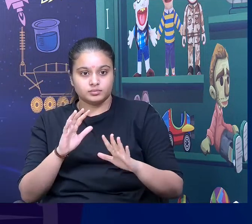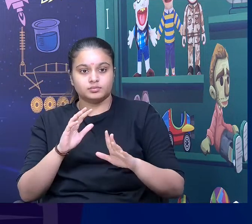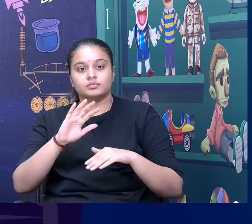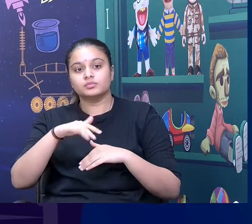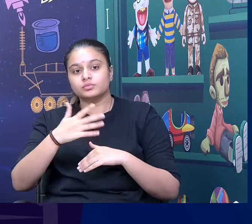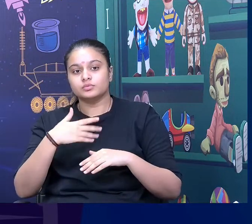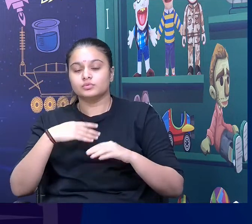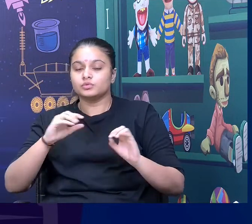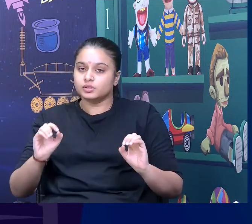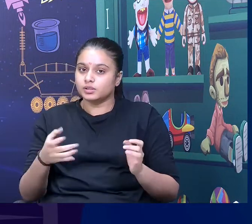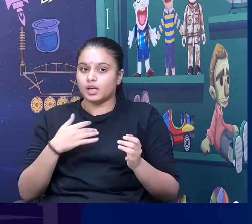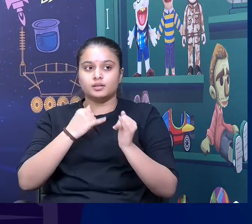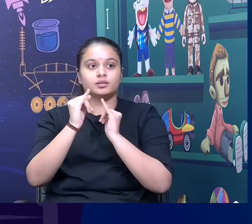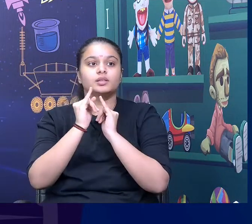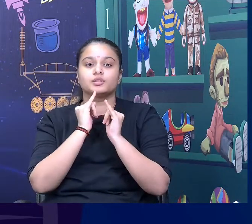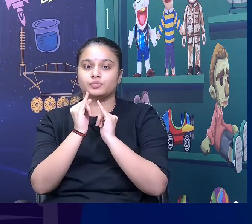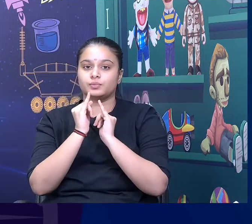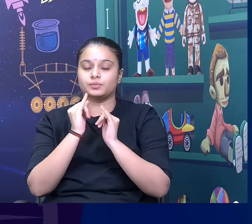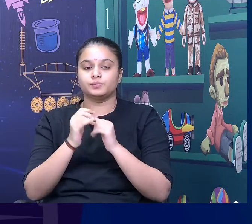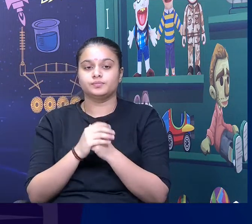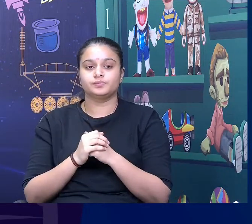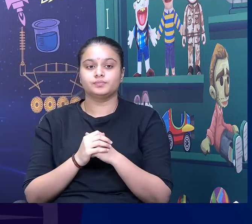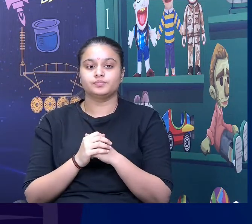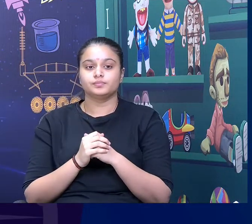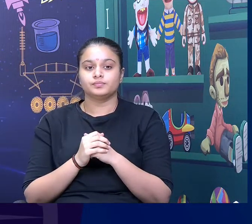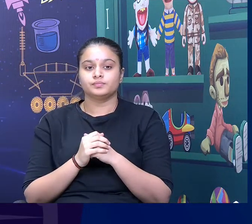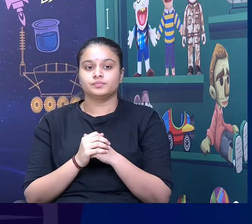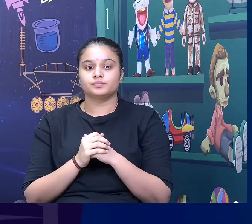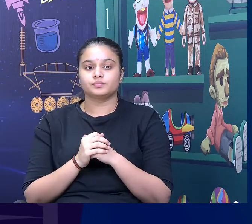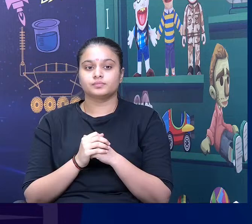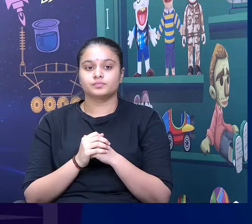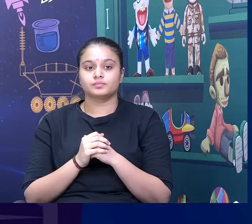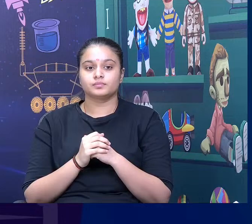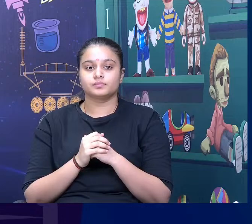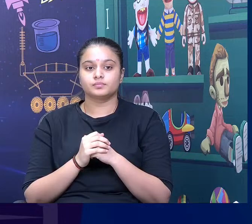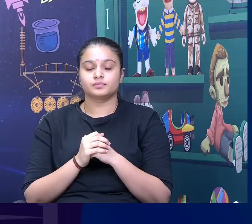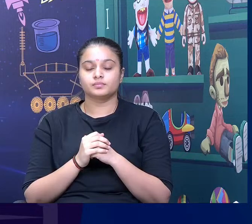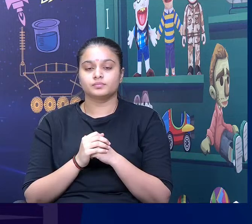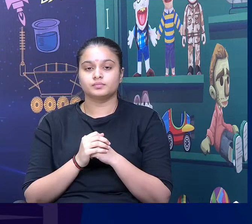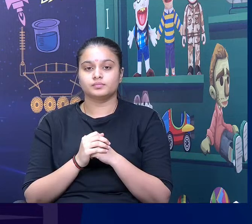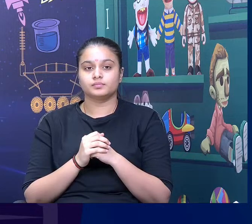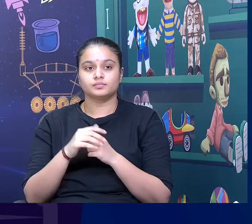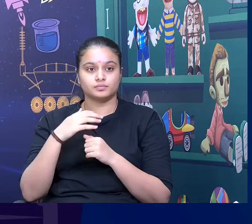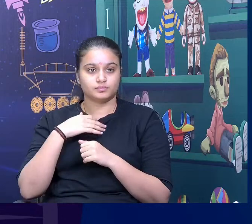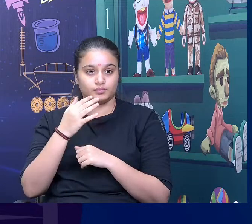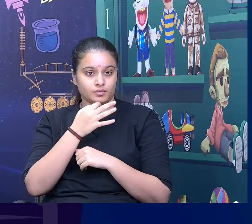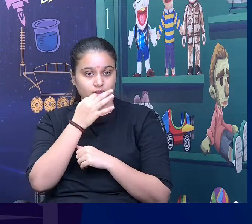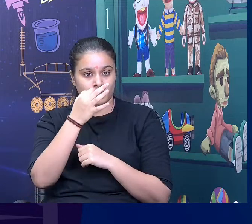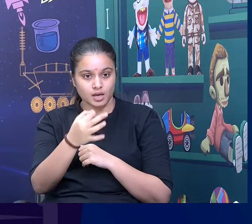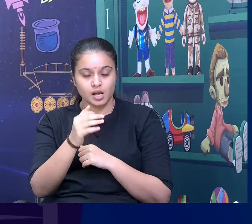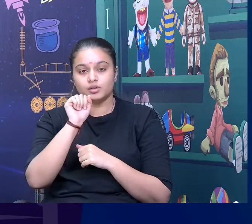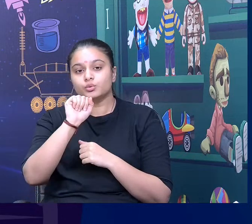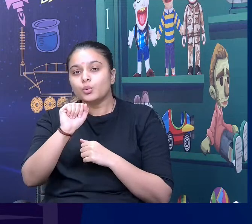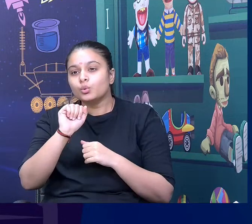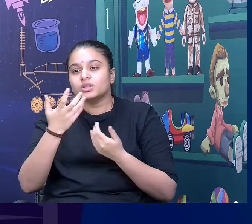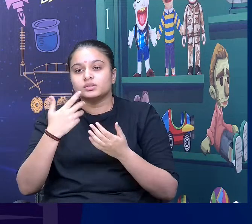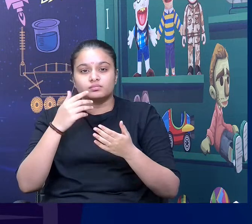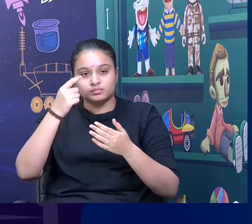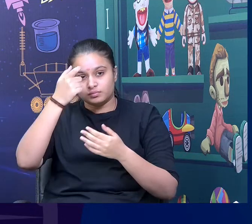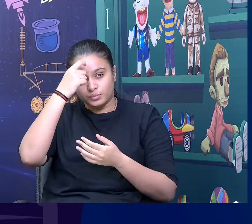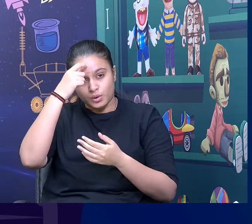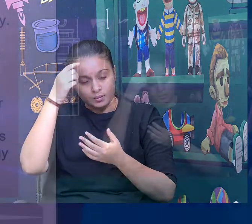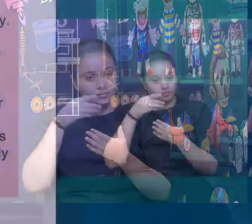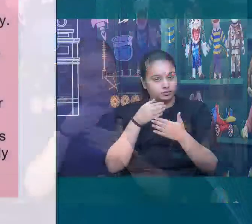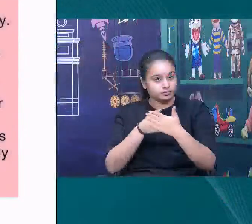then he began the interview. Okay. When asked about his courage in facing his condition,